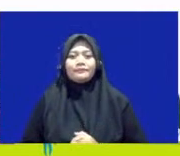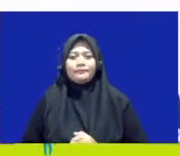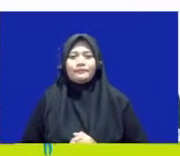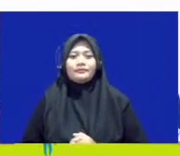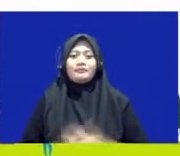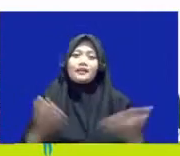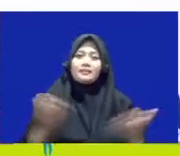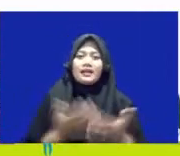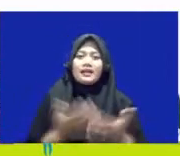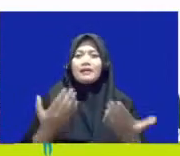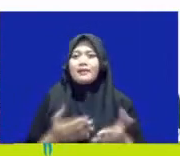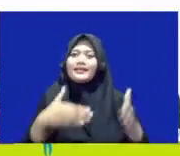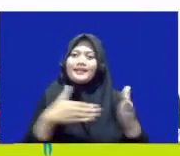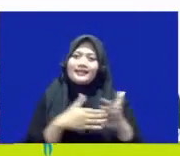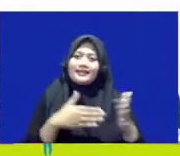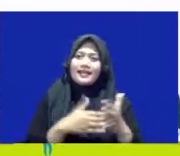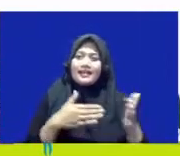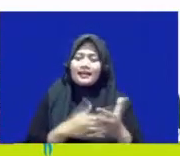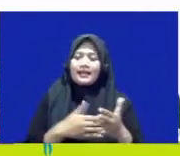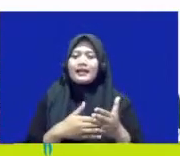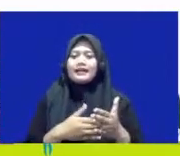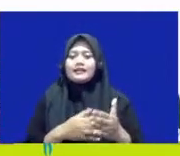need more support, more